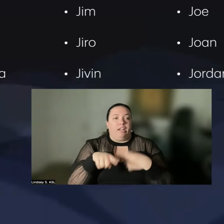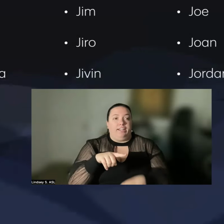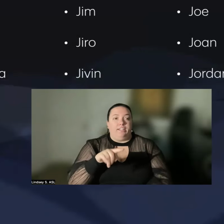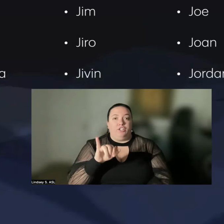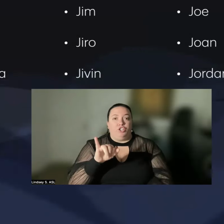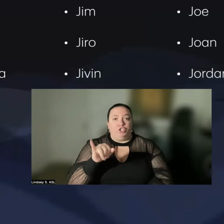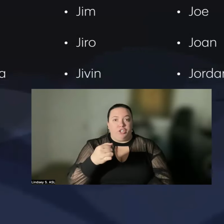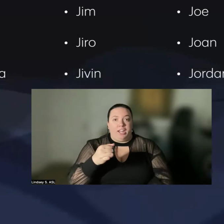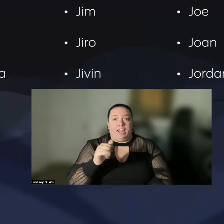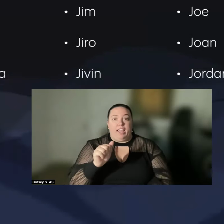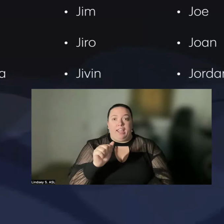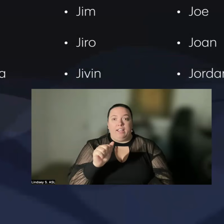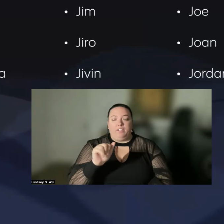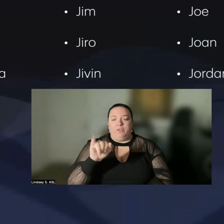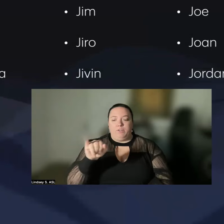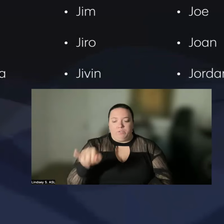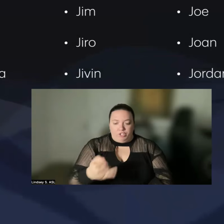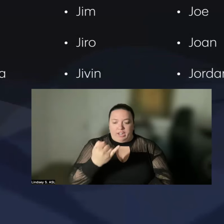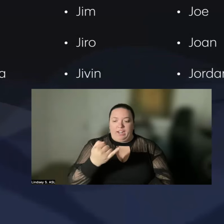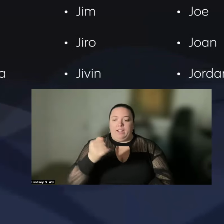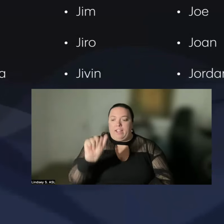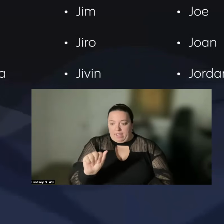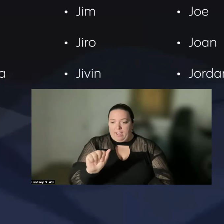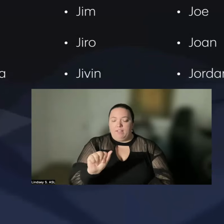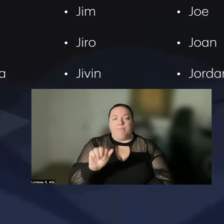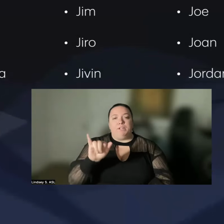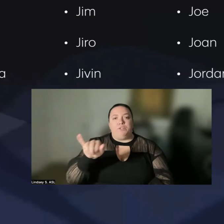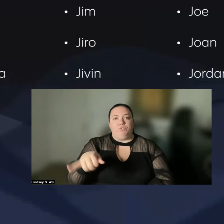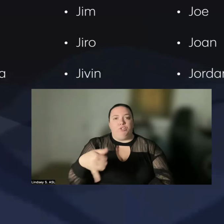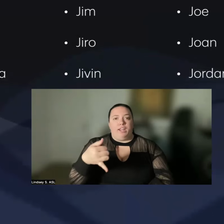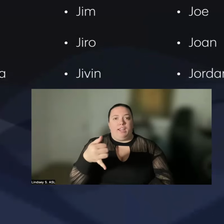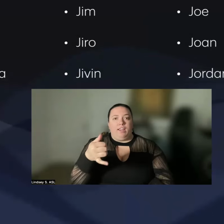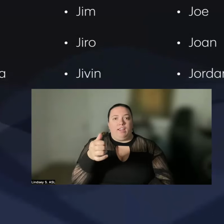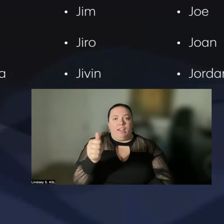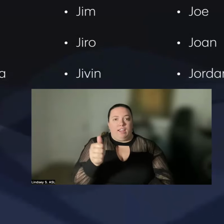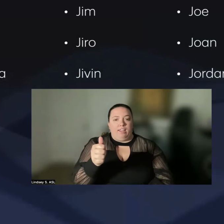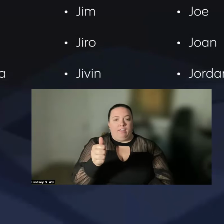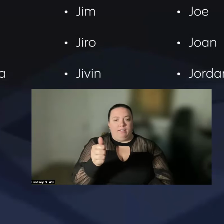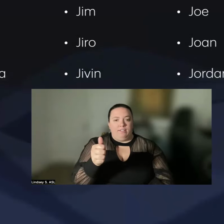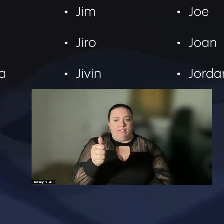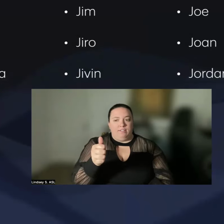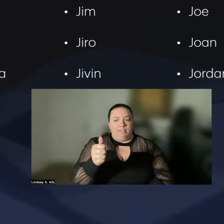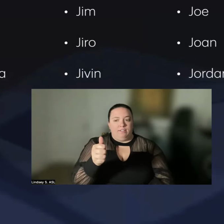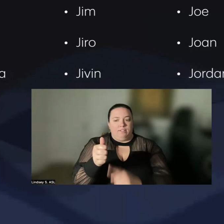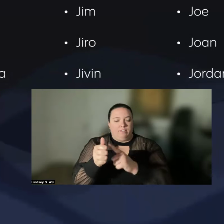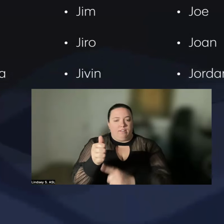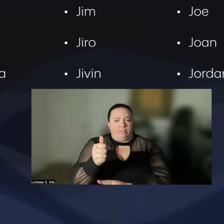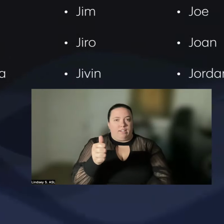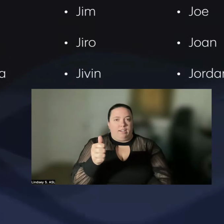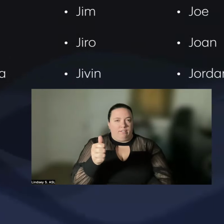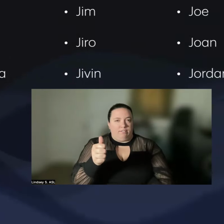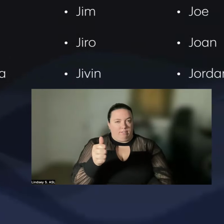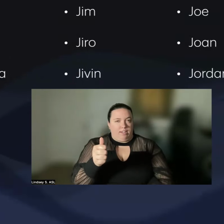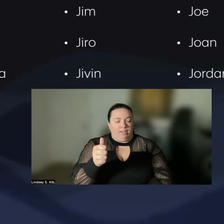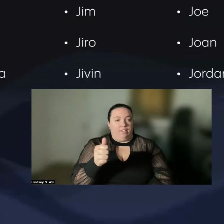you sign JA, you don't go JA, but you do JA on